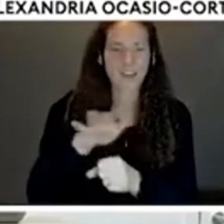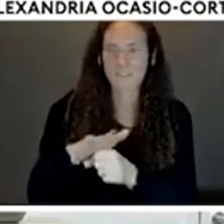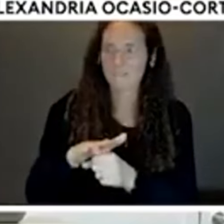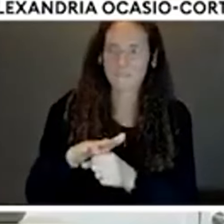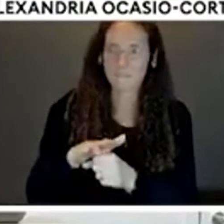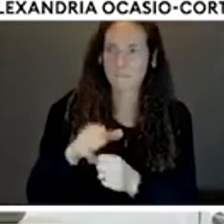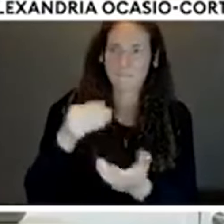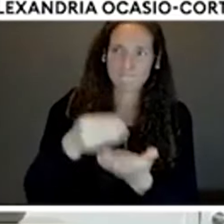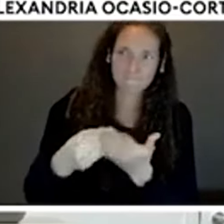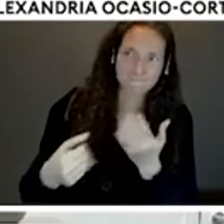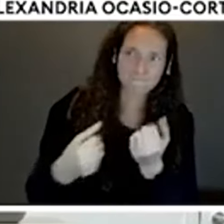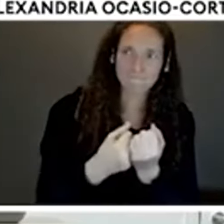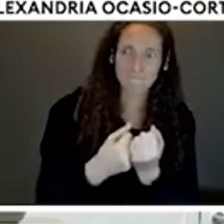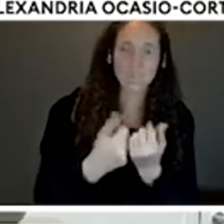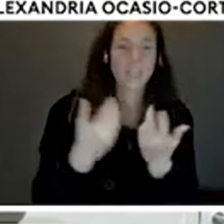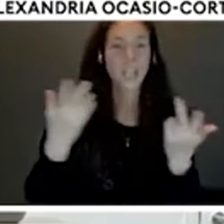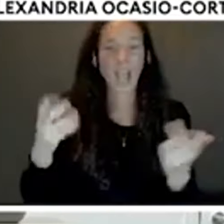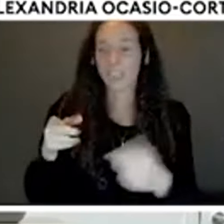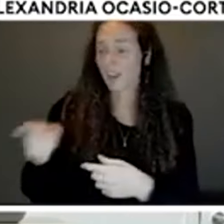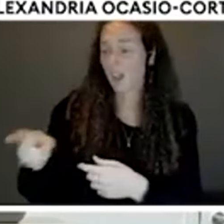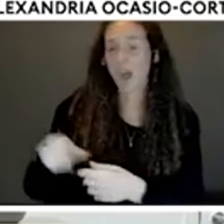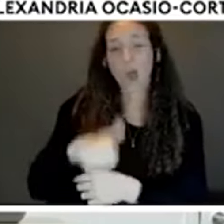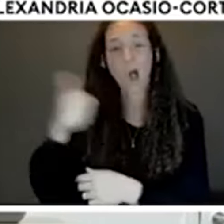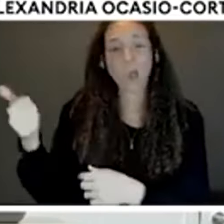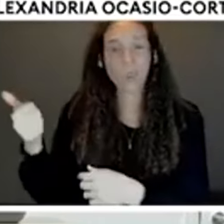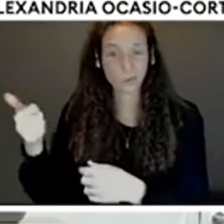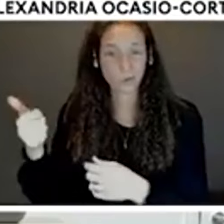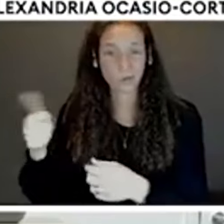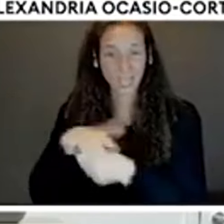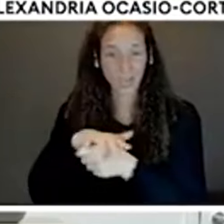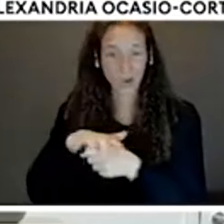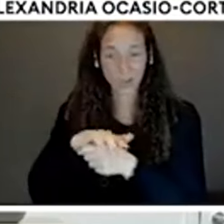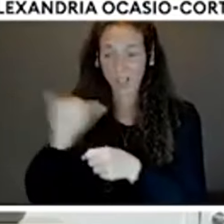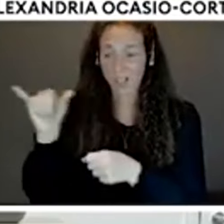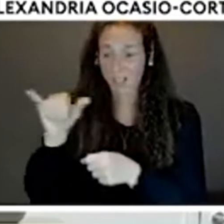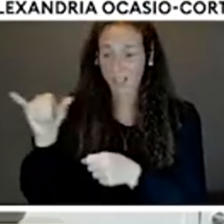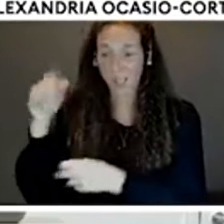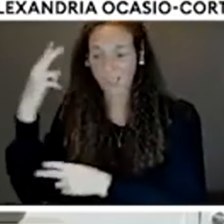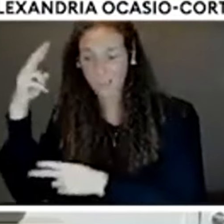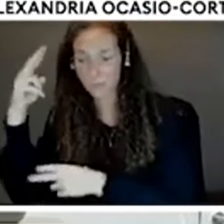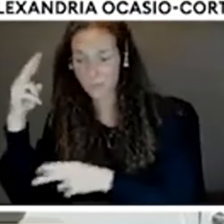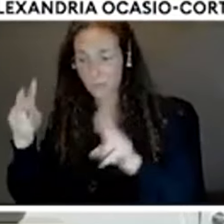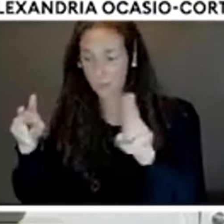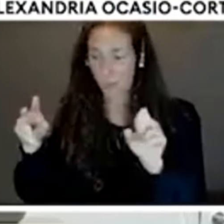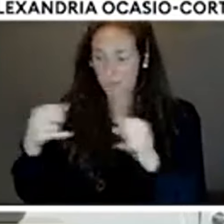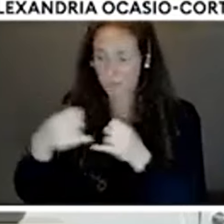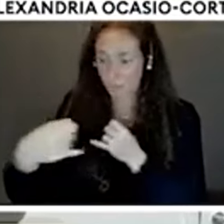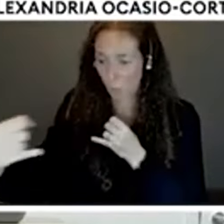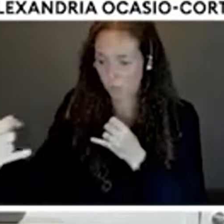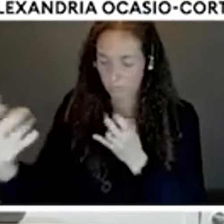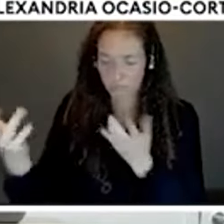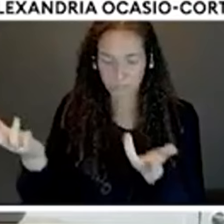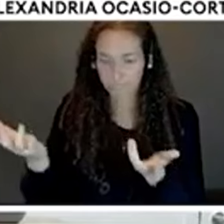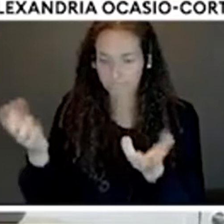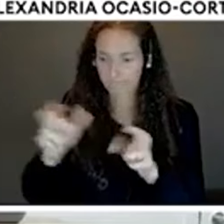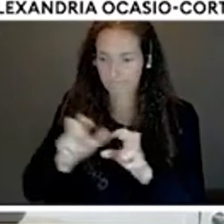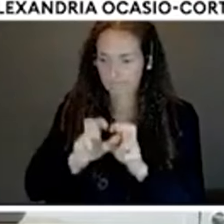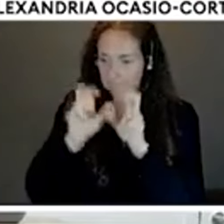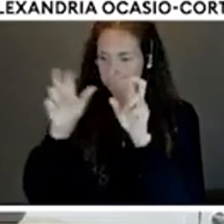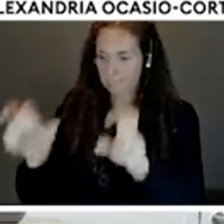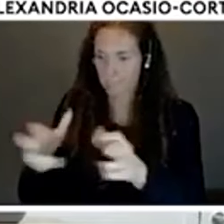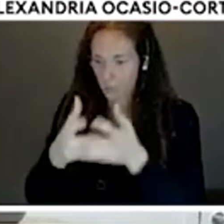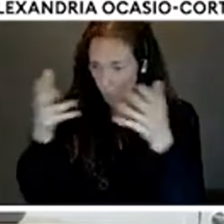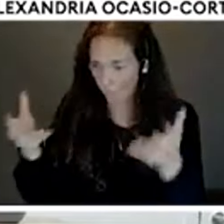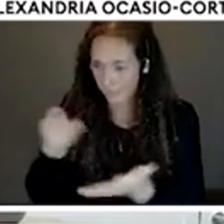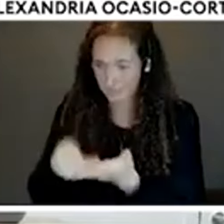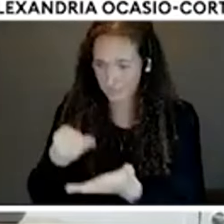they can't even fill the positions in time. And so the first thing that we need to explore here is a proper